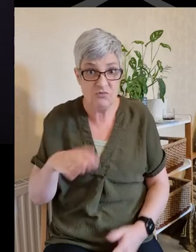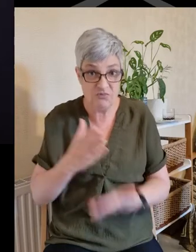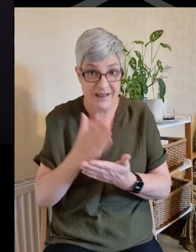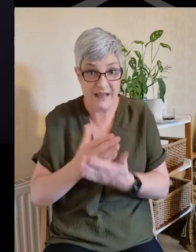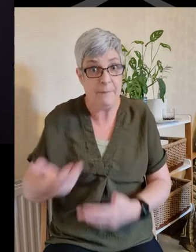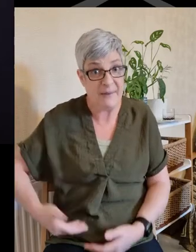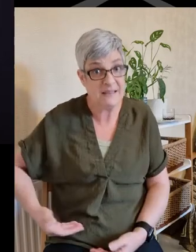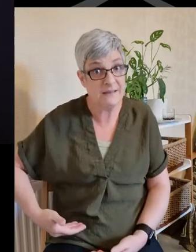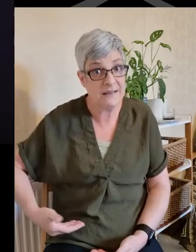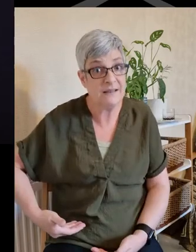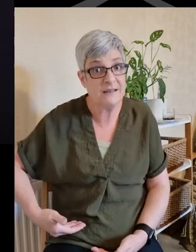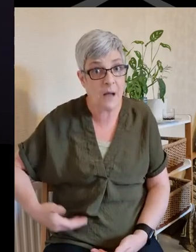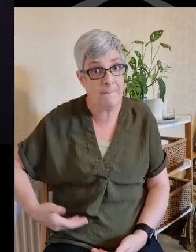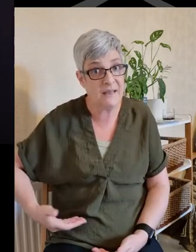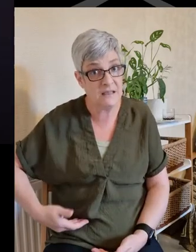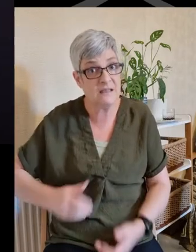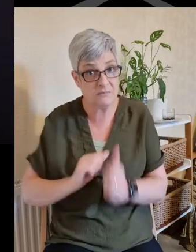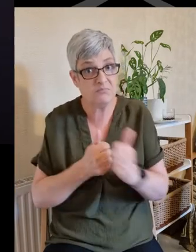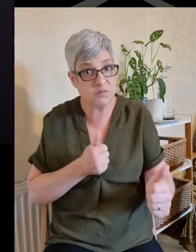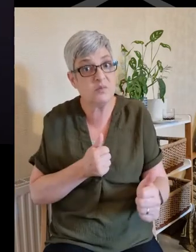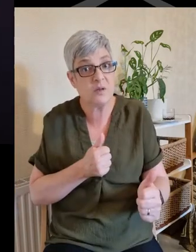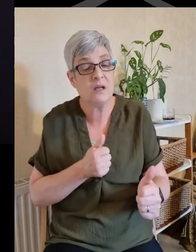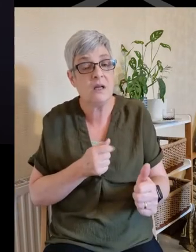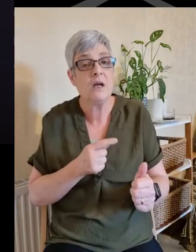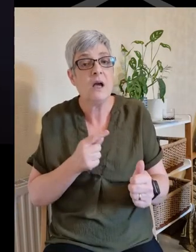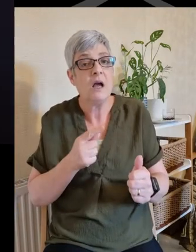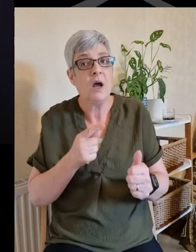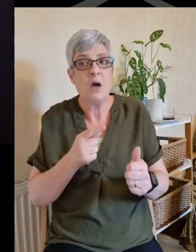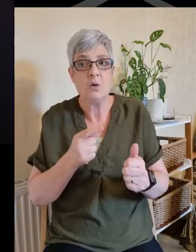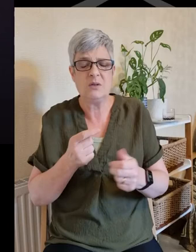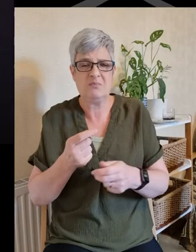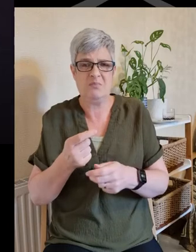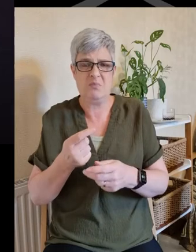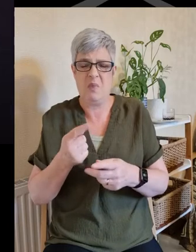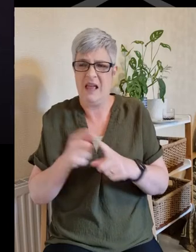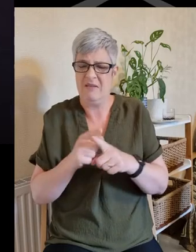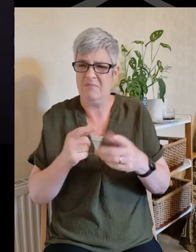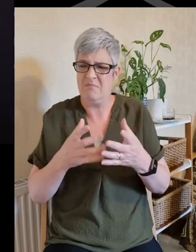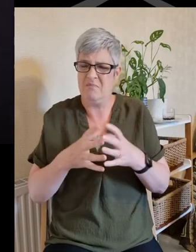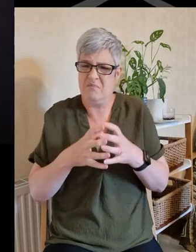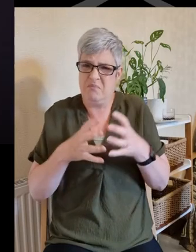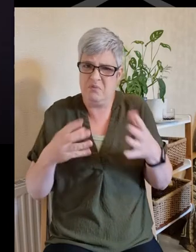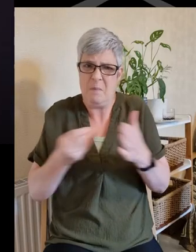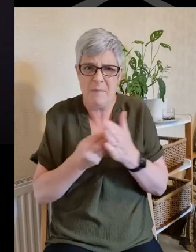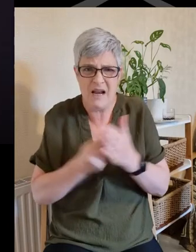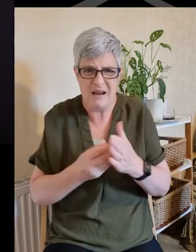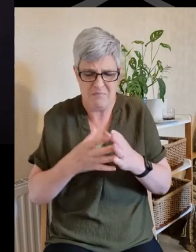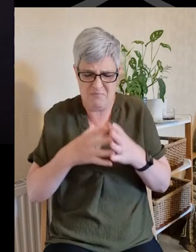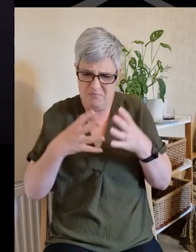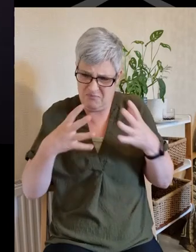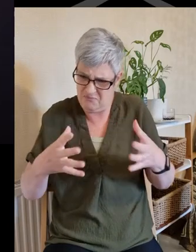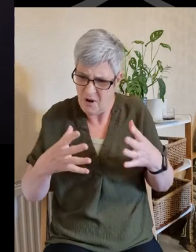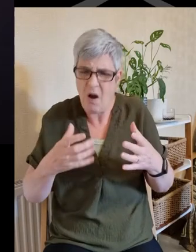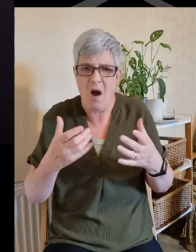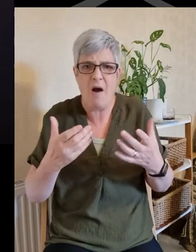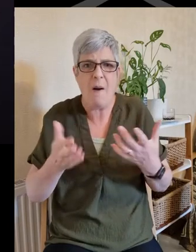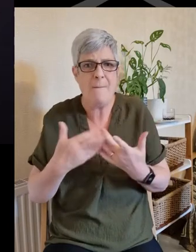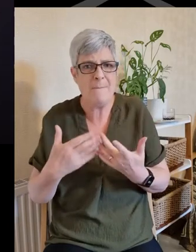companies. Companies whose turnover is greater than the gross domestic product of many a